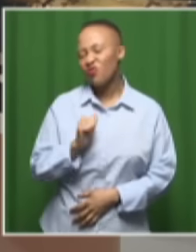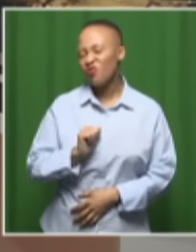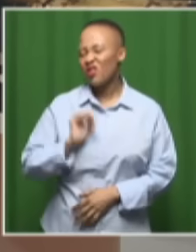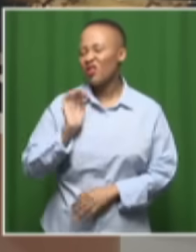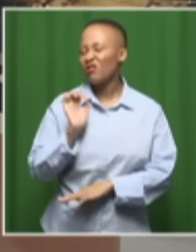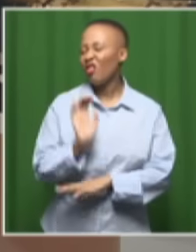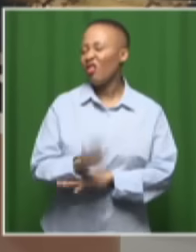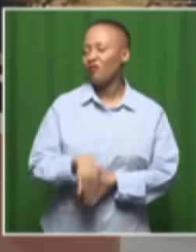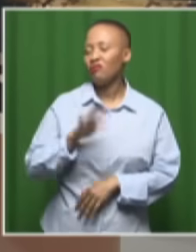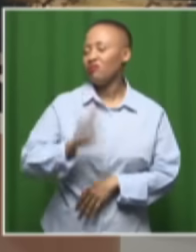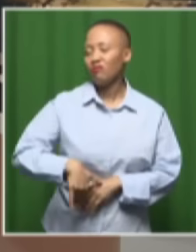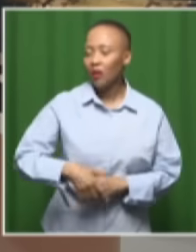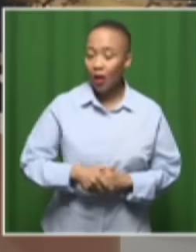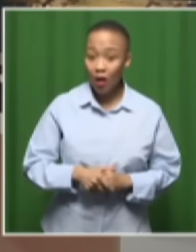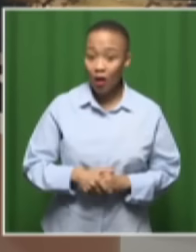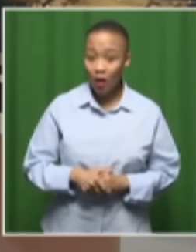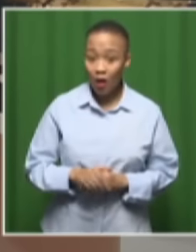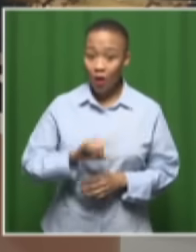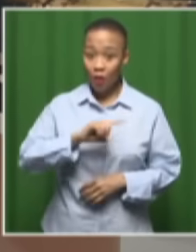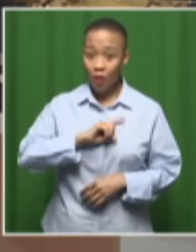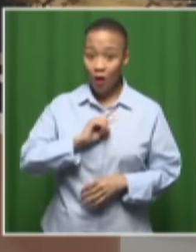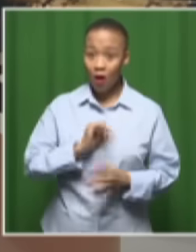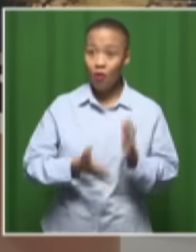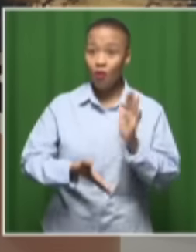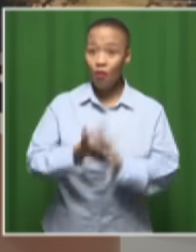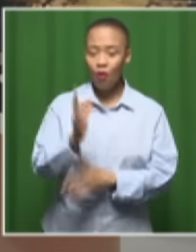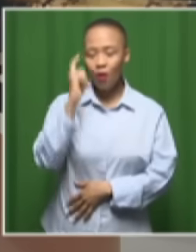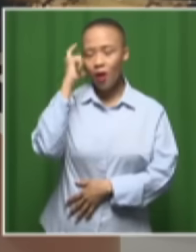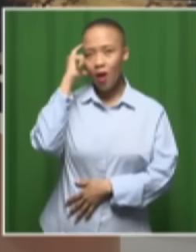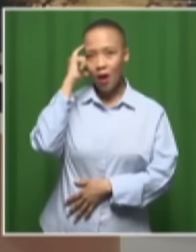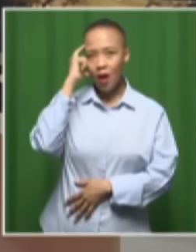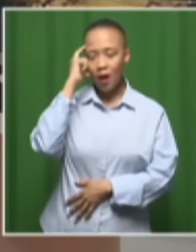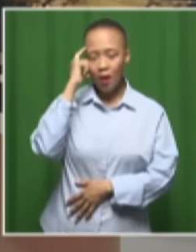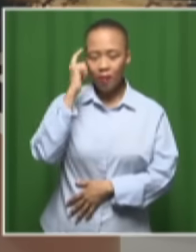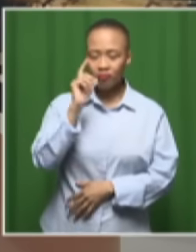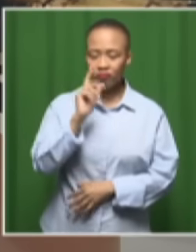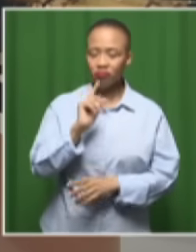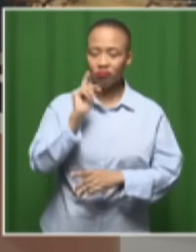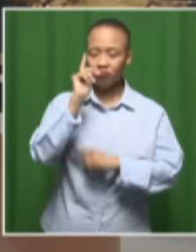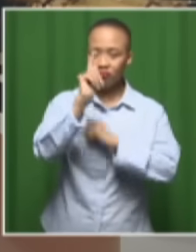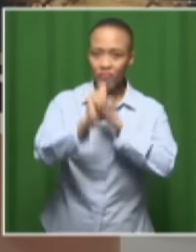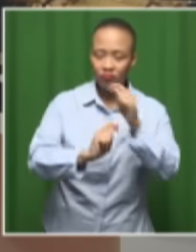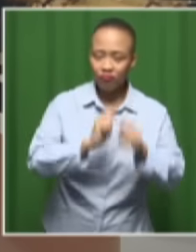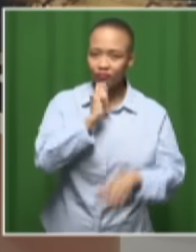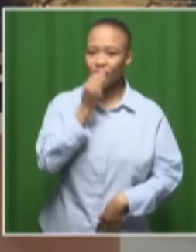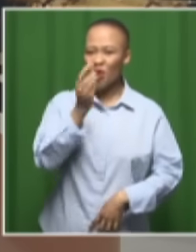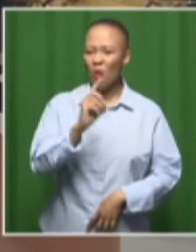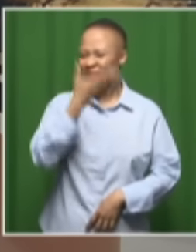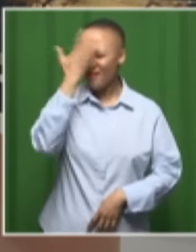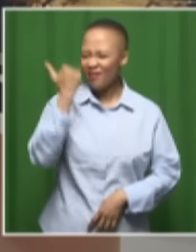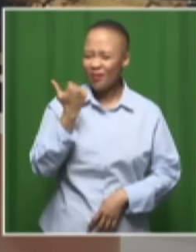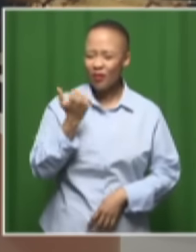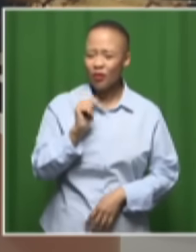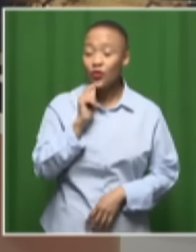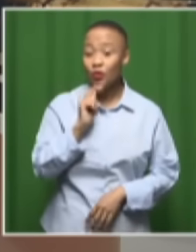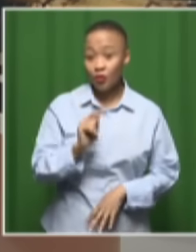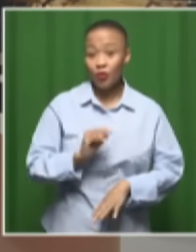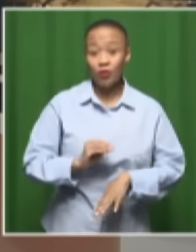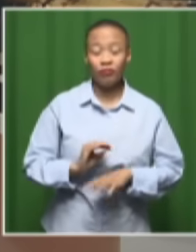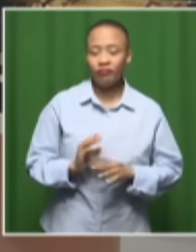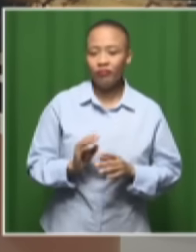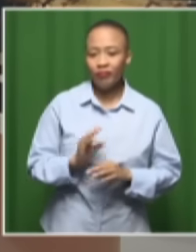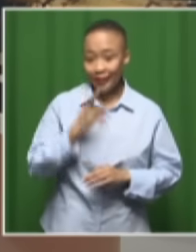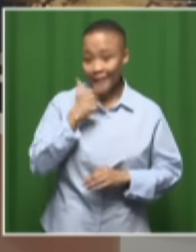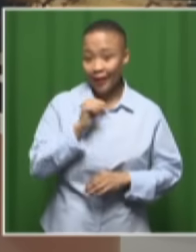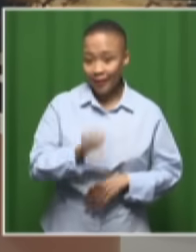imagine going to bed not knowing what you're going to eat the next day. It's absolutely insane. No, it is. It really is. It's a big talking point, and